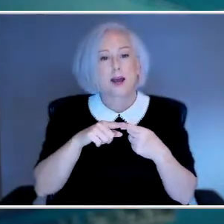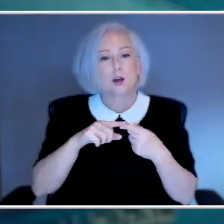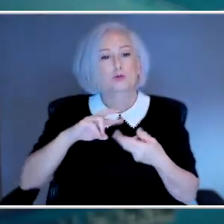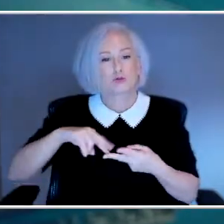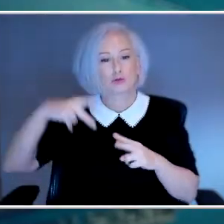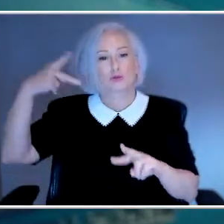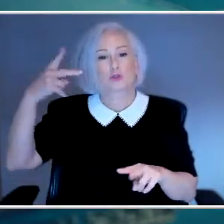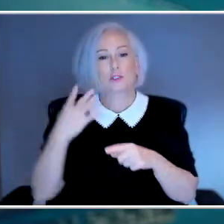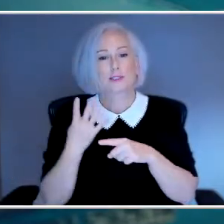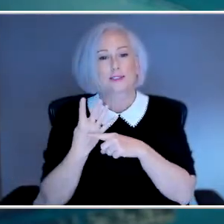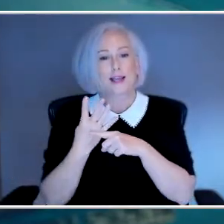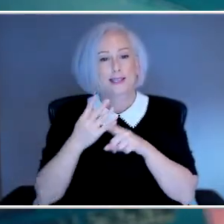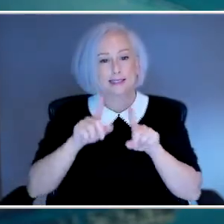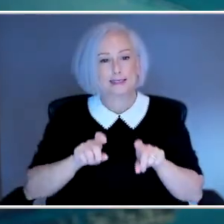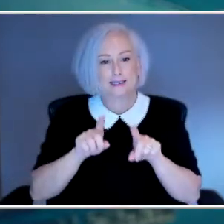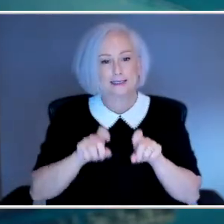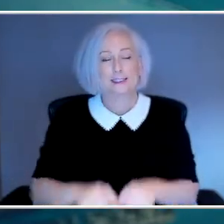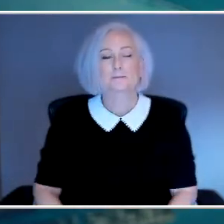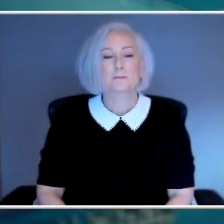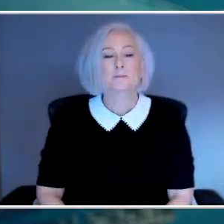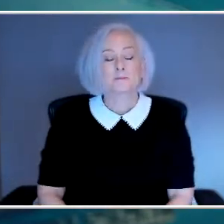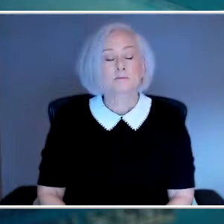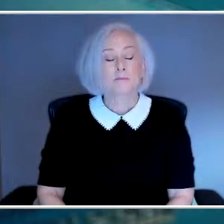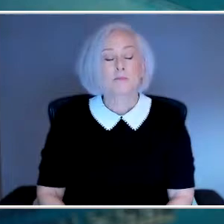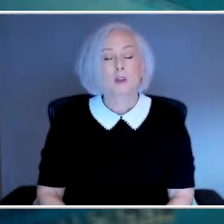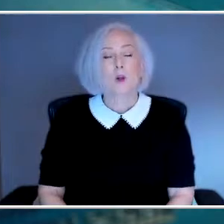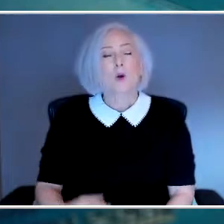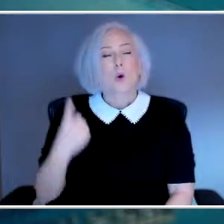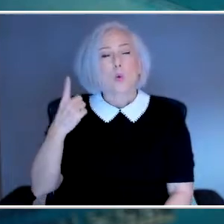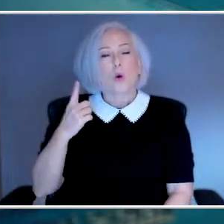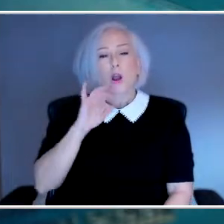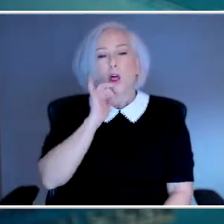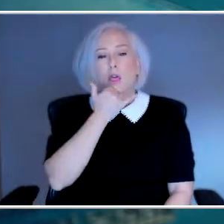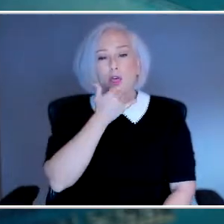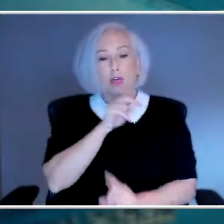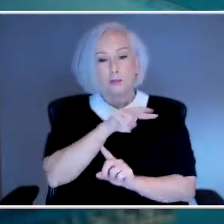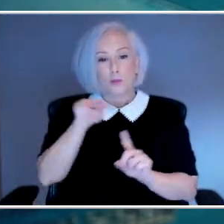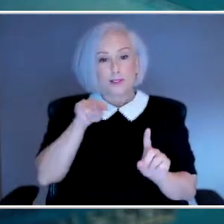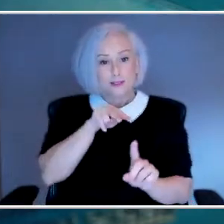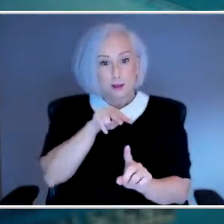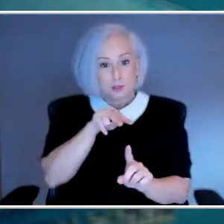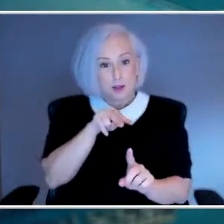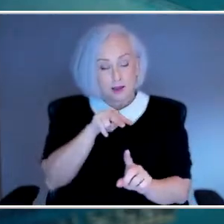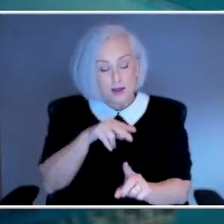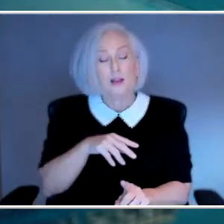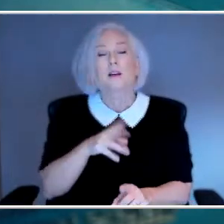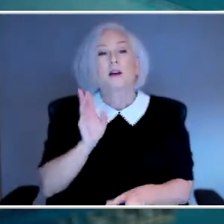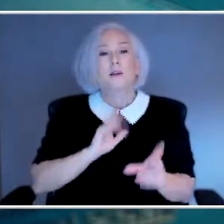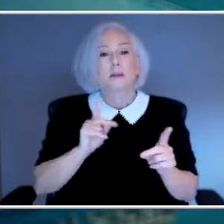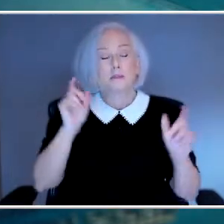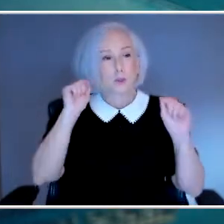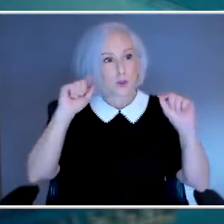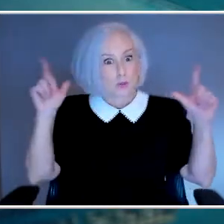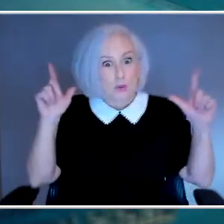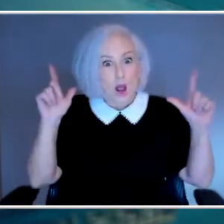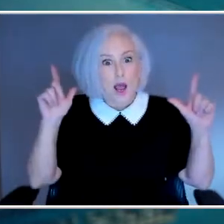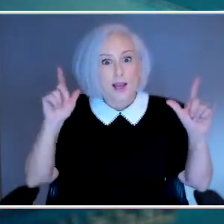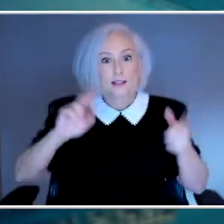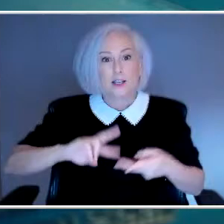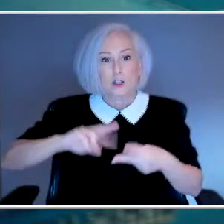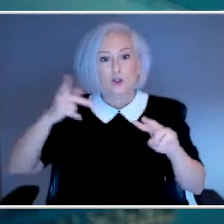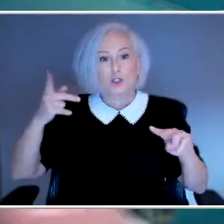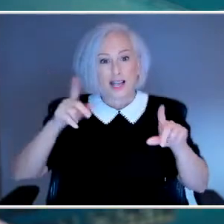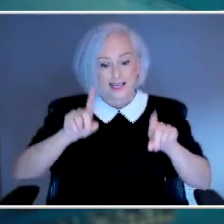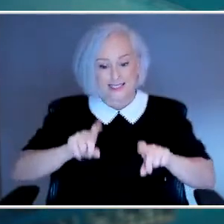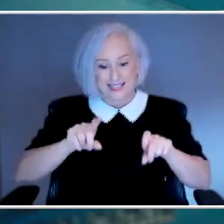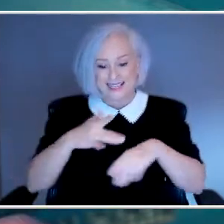that's present, I would say, in the world, and some of the feedback we receive, is people are surprised that genetic testing is available. It is something